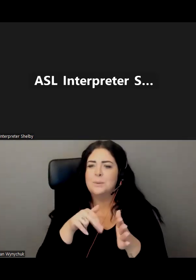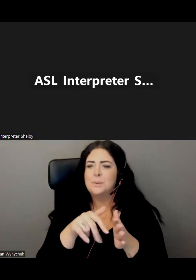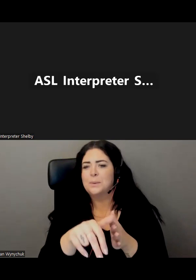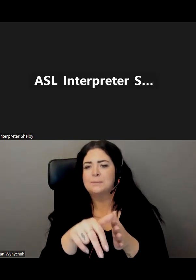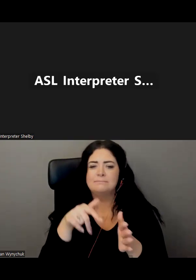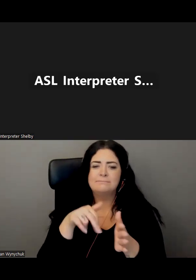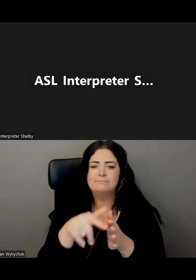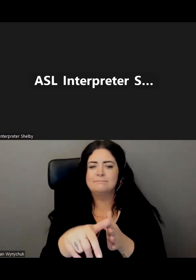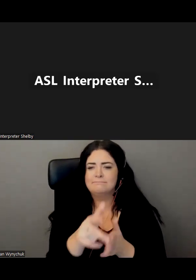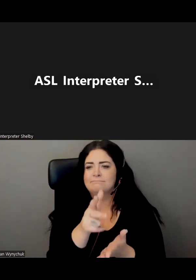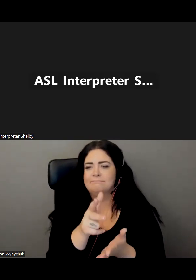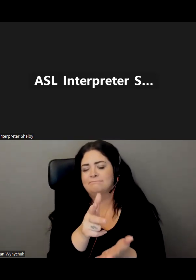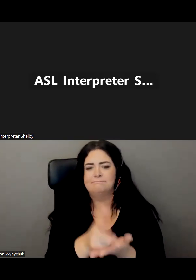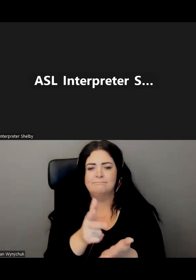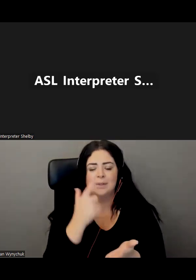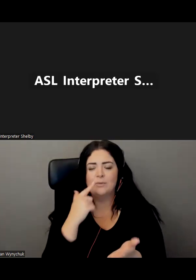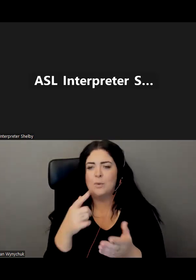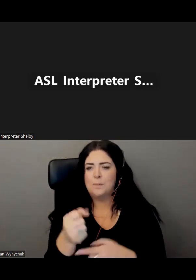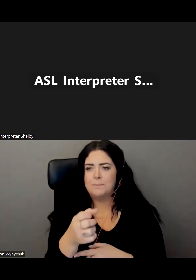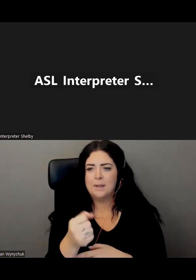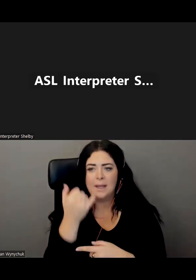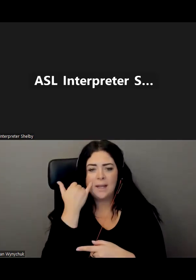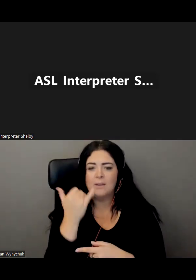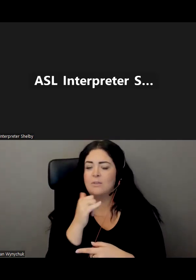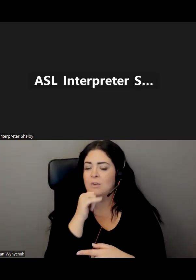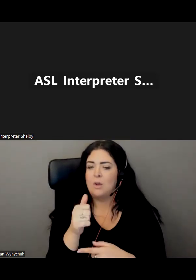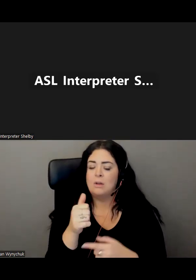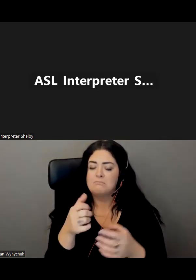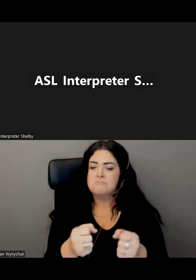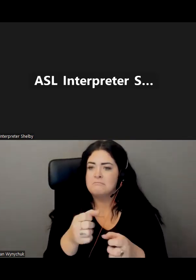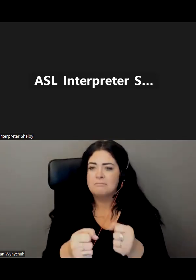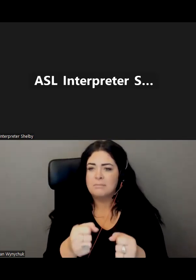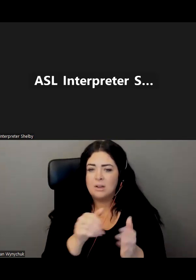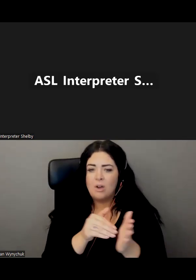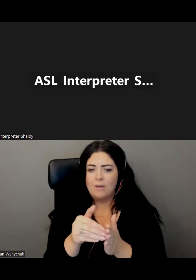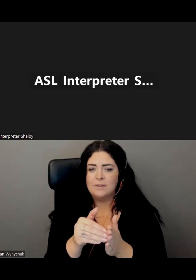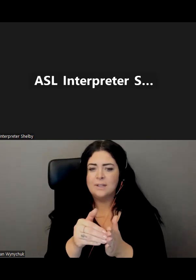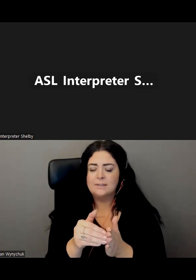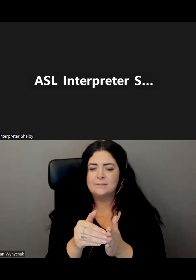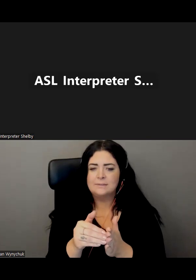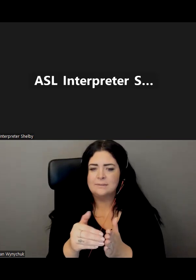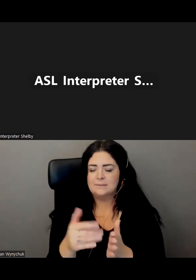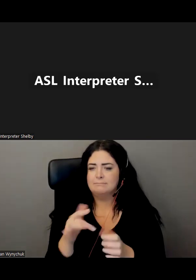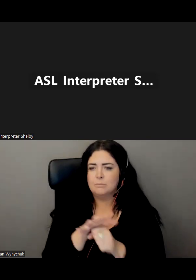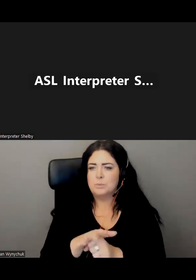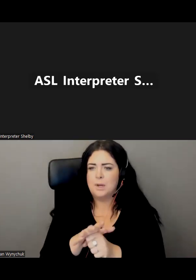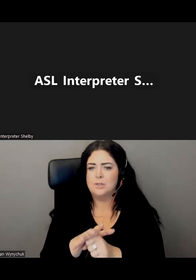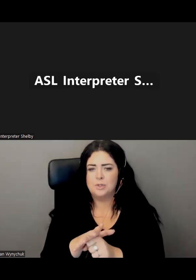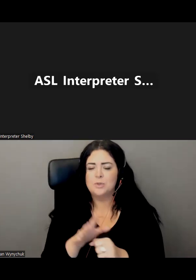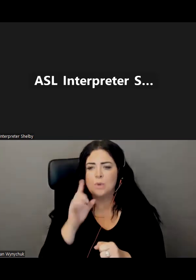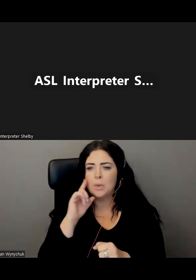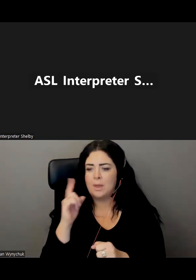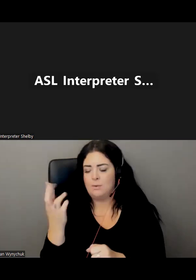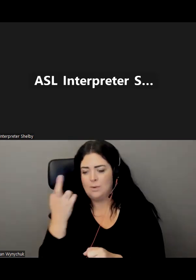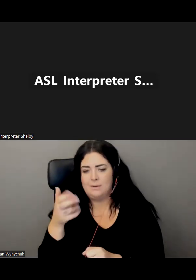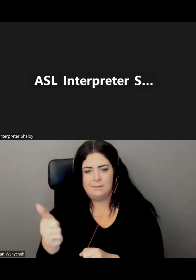it's really a lot of pressure for them if they're not milked constantly. So they know exactly when they want to be milked. They'll line up, get their milk, get